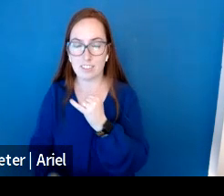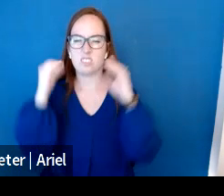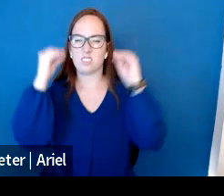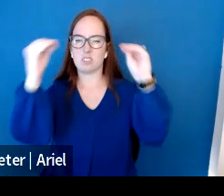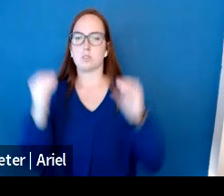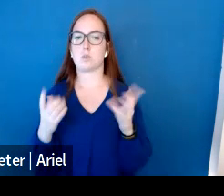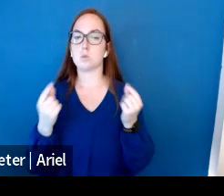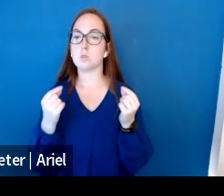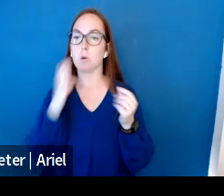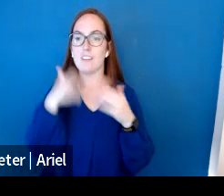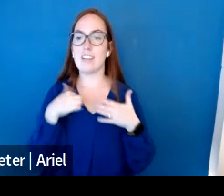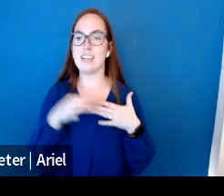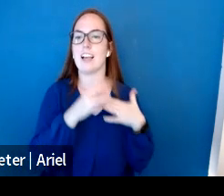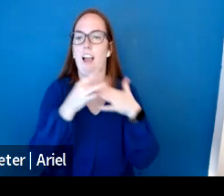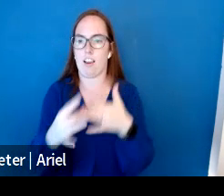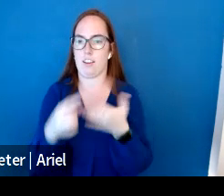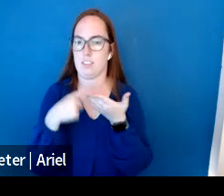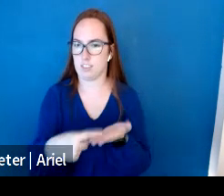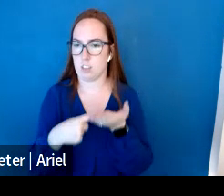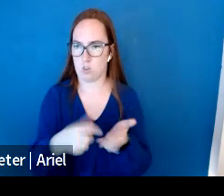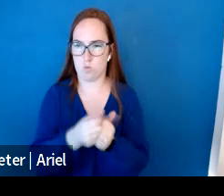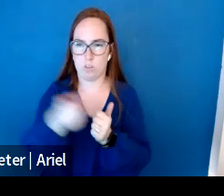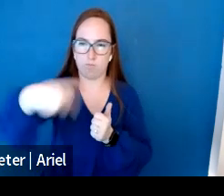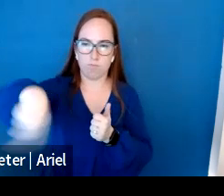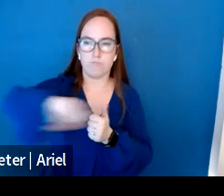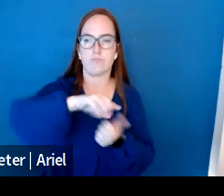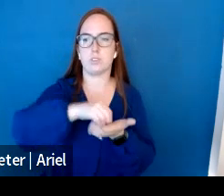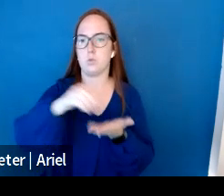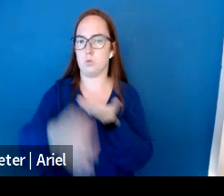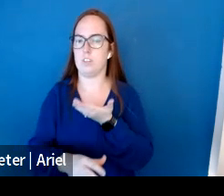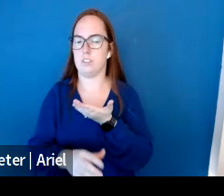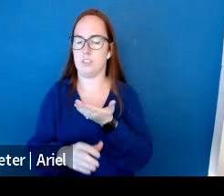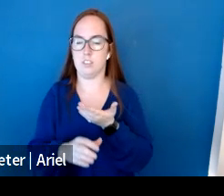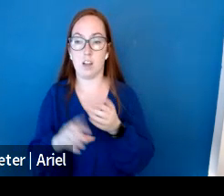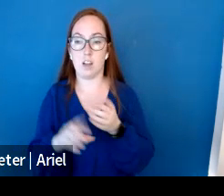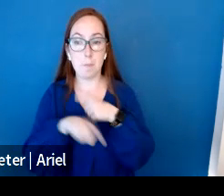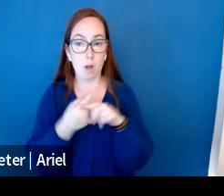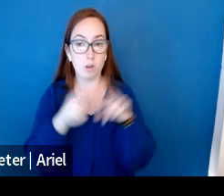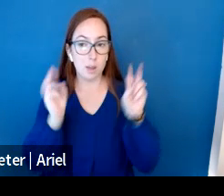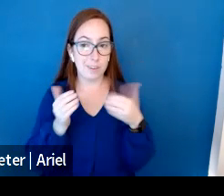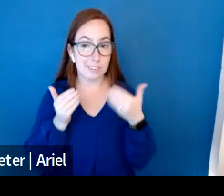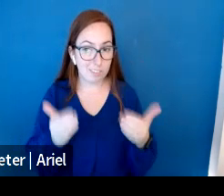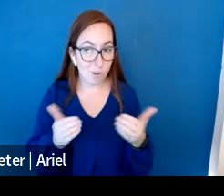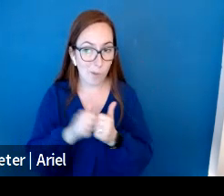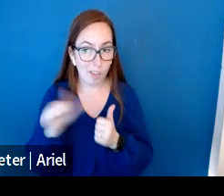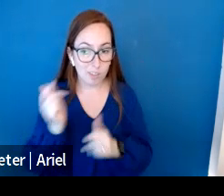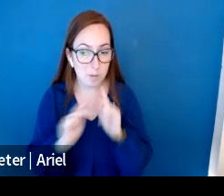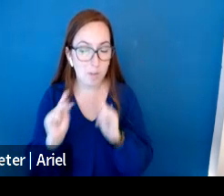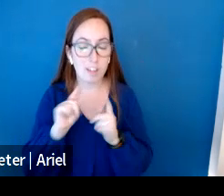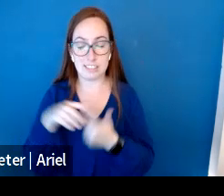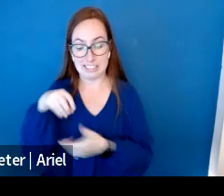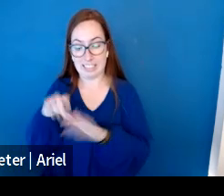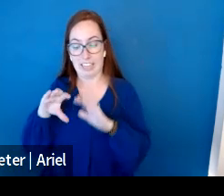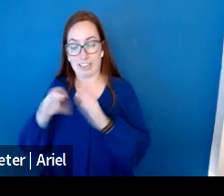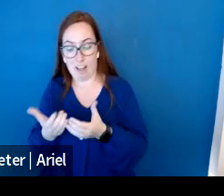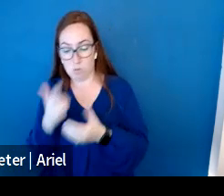discussion with all of the students about getting along with others, how it was done in the classroom, and now how can